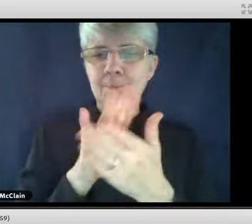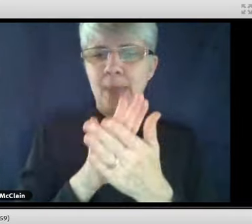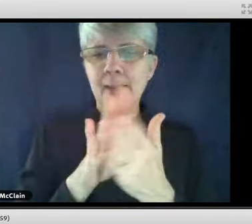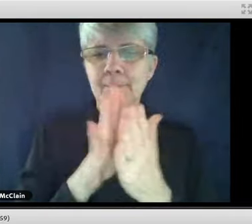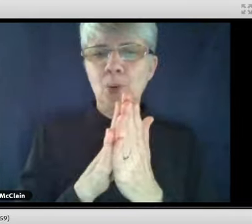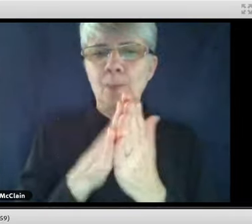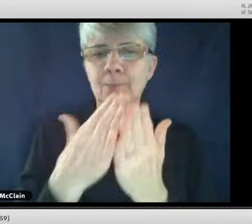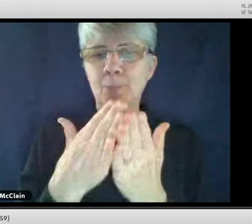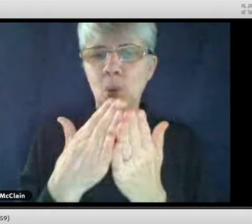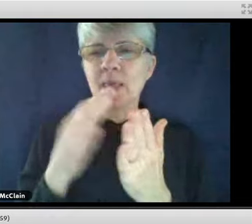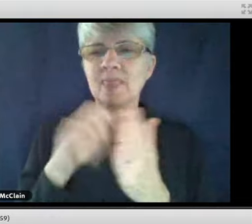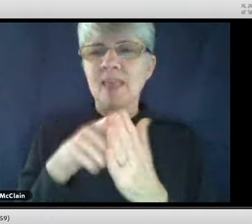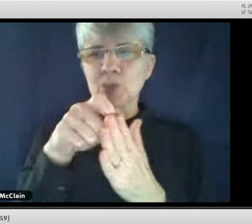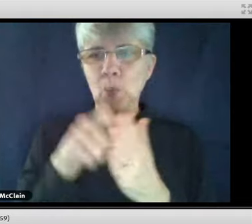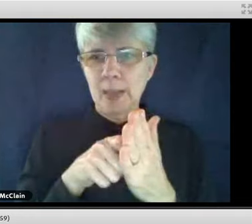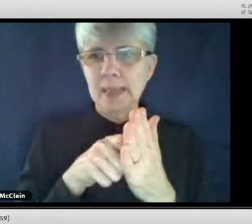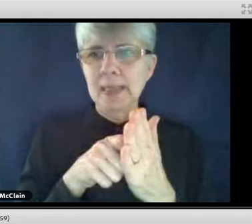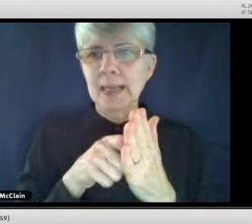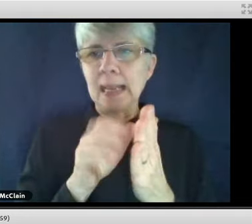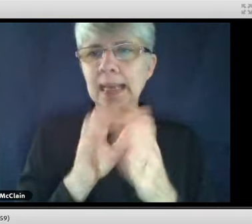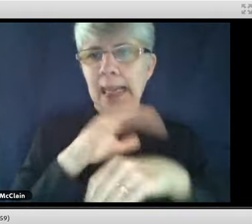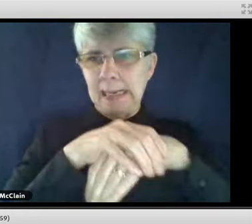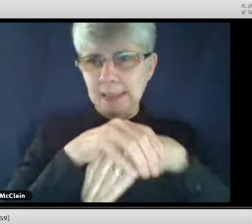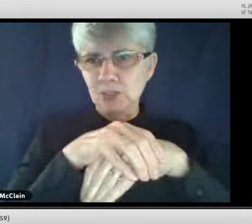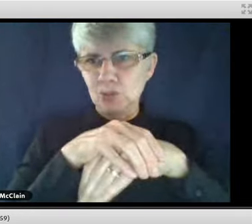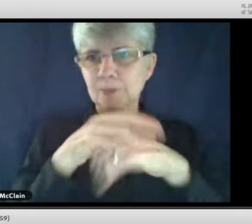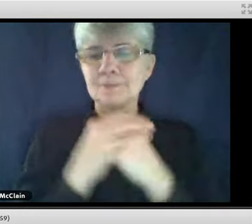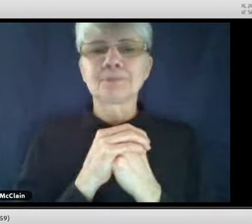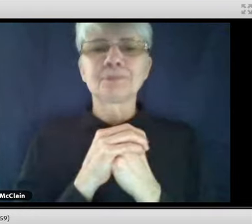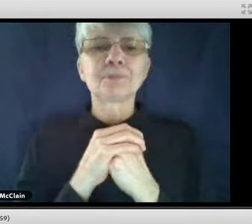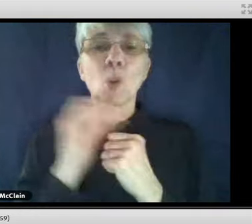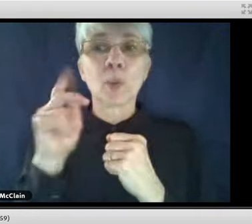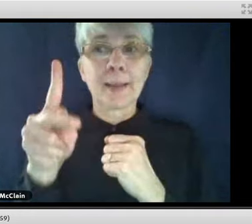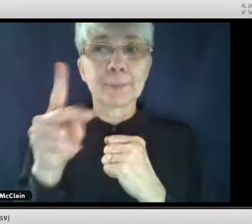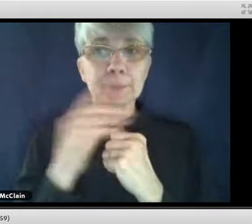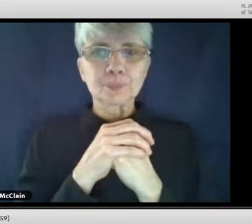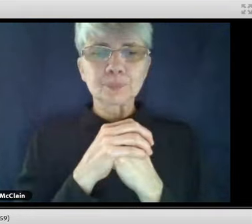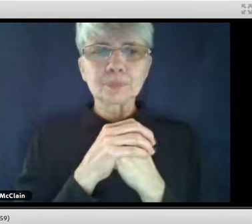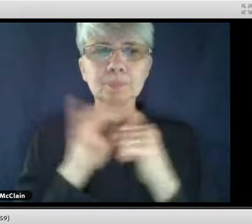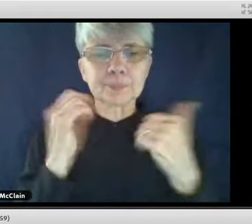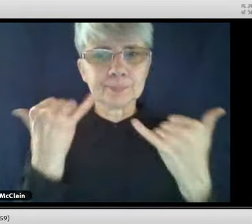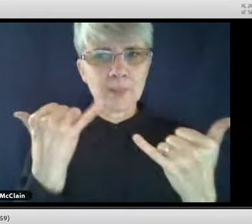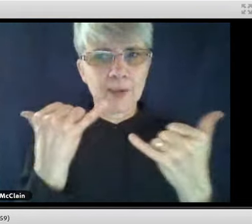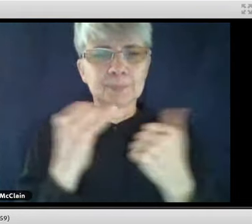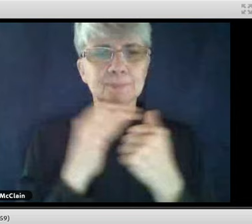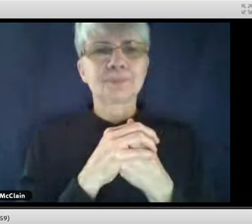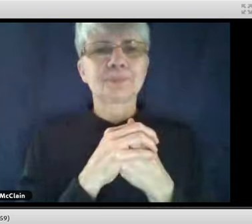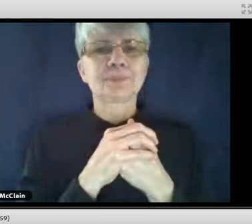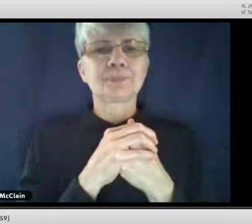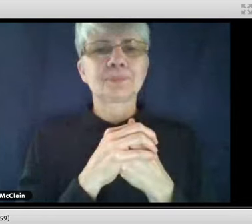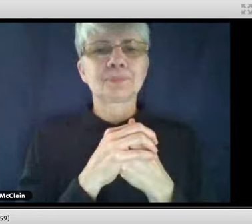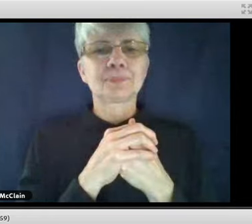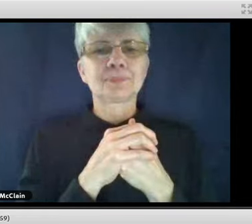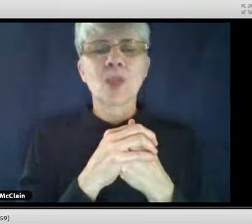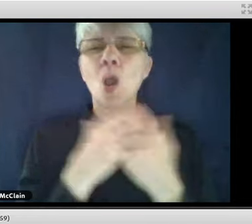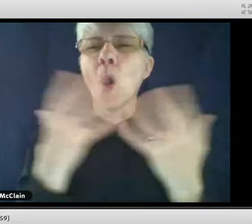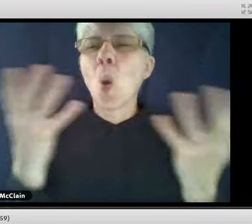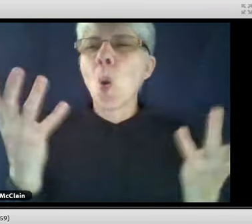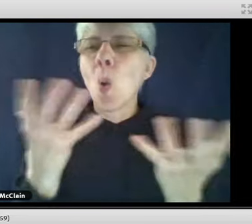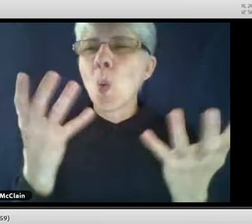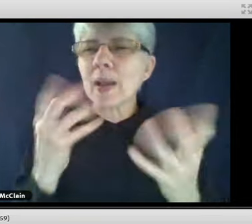that's written, the text is in English. Okay, all right. Now, what is